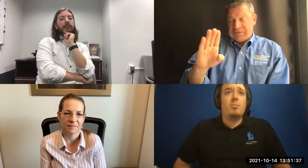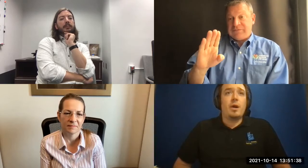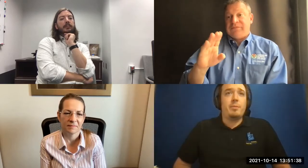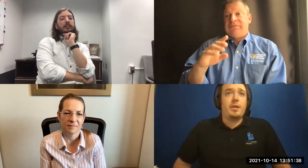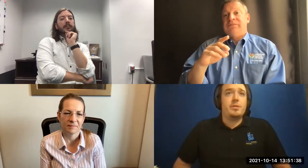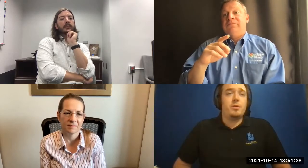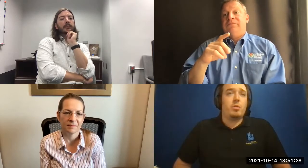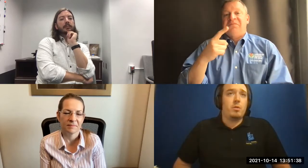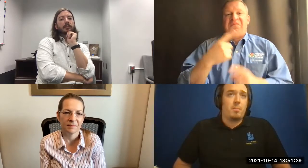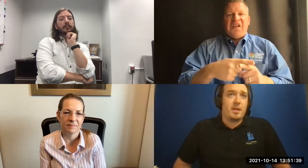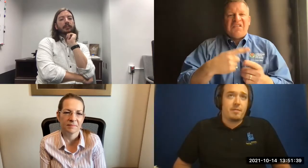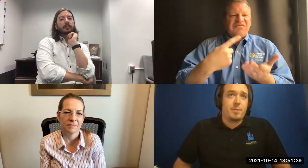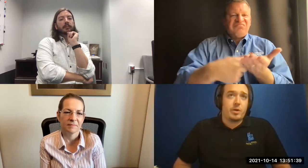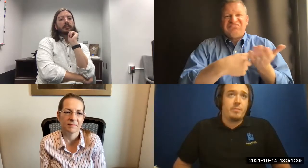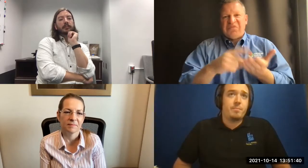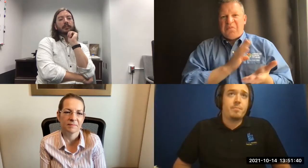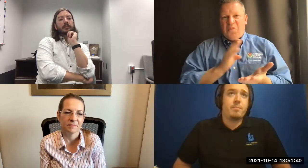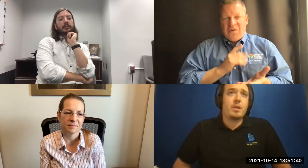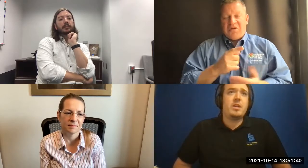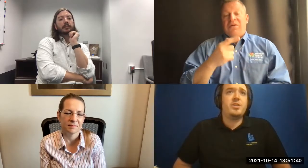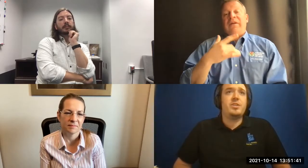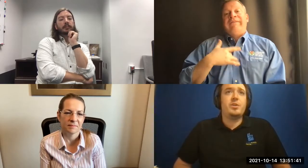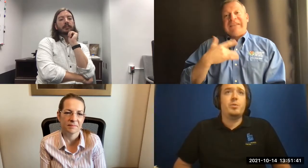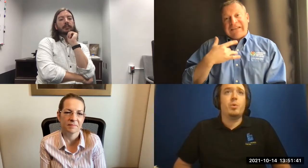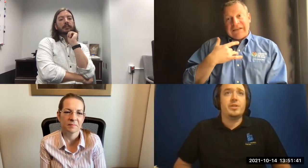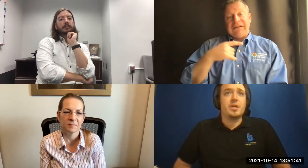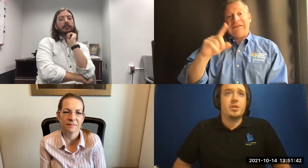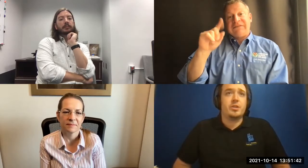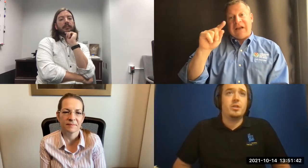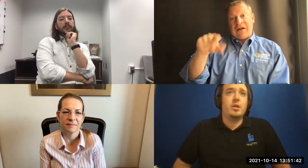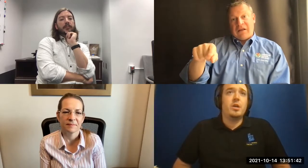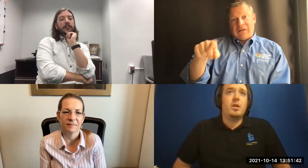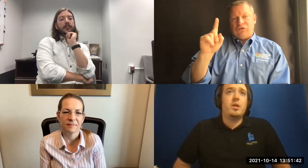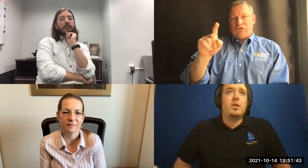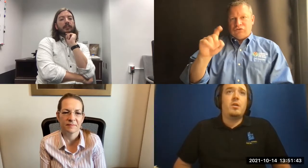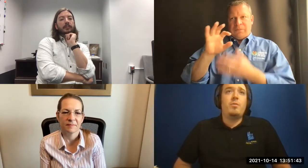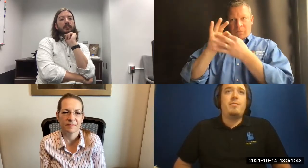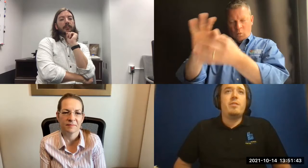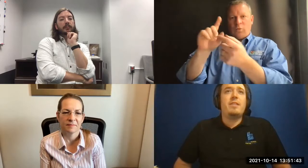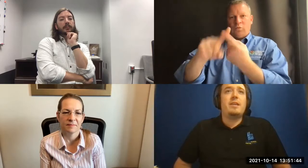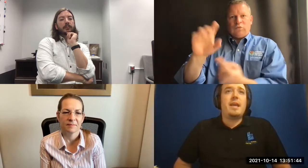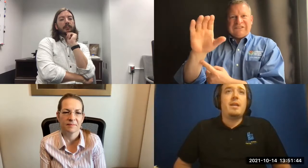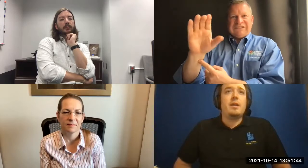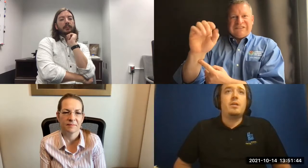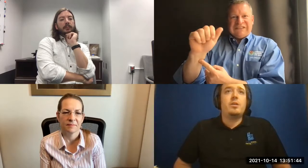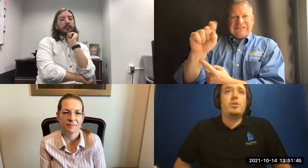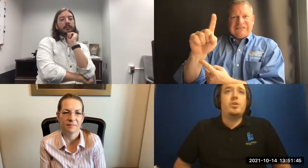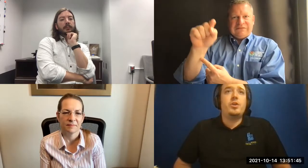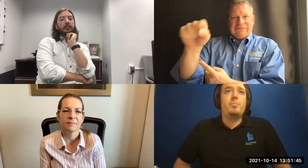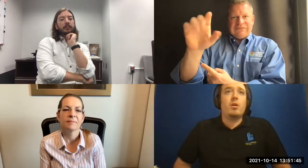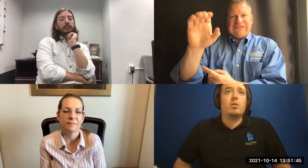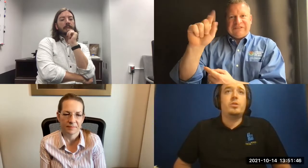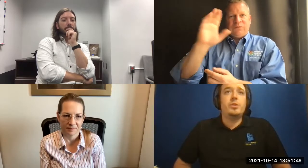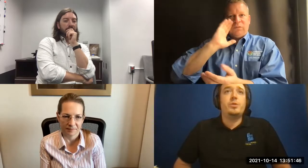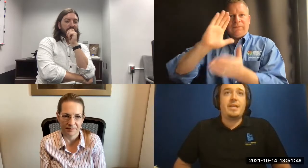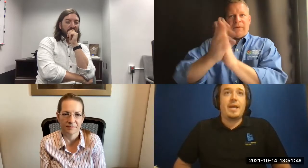Based on prior meetings or our meeting in February, in addition to board discussion, we feel that the data